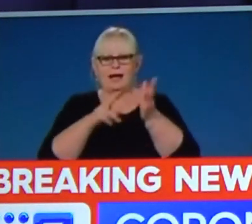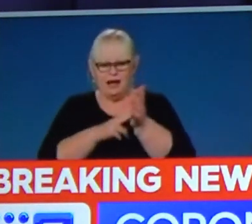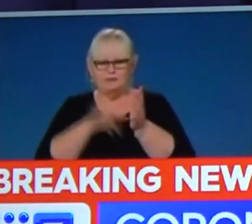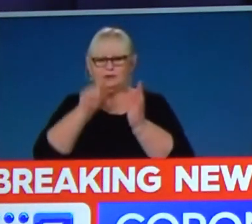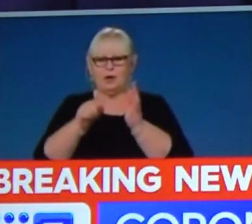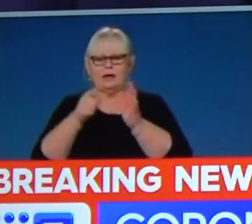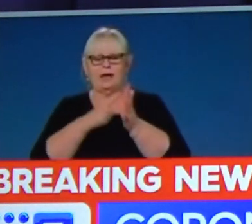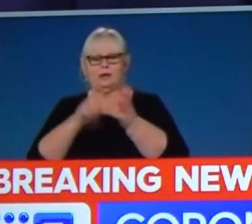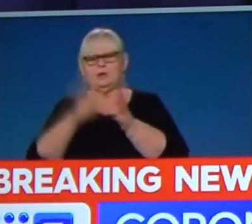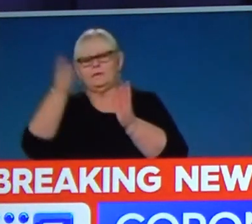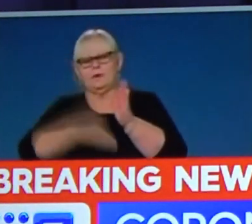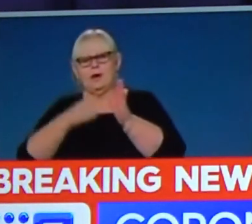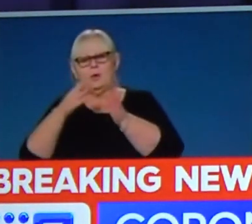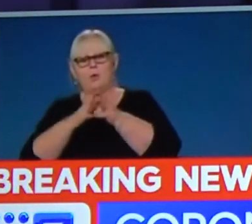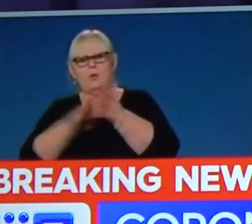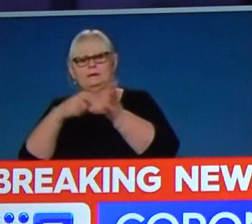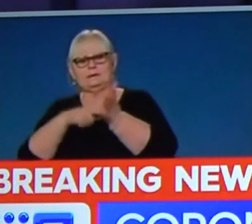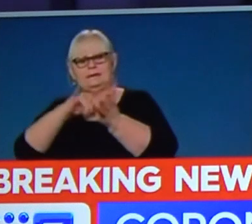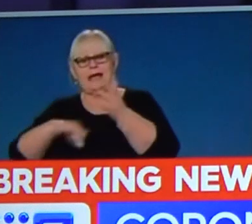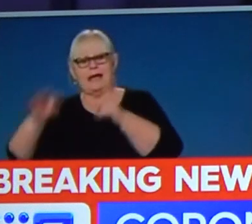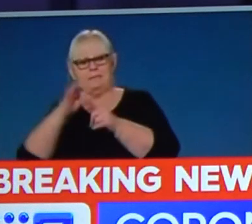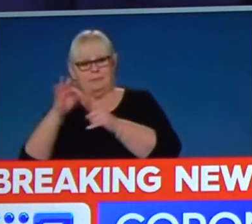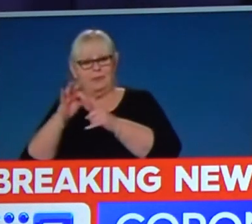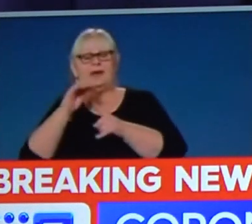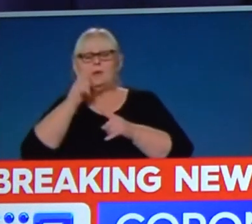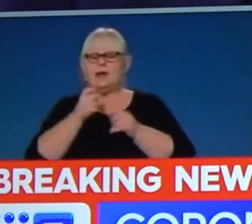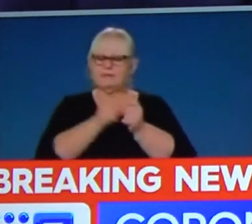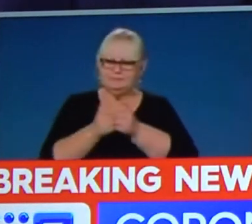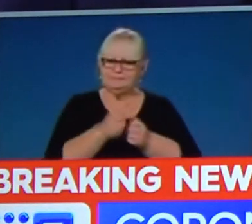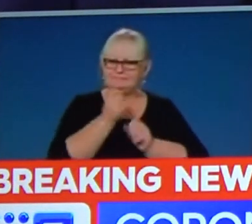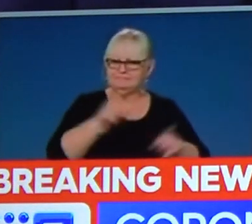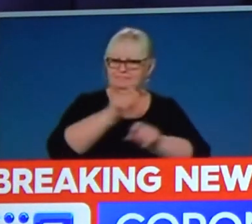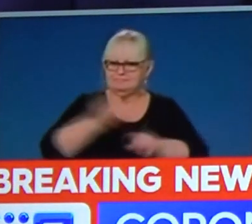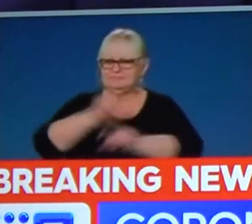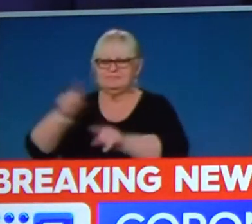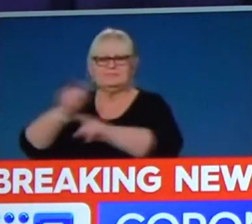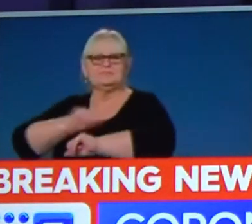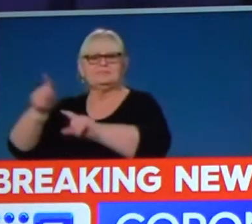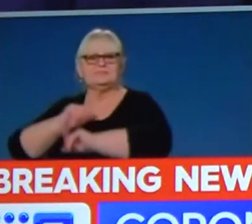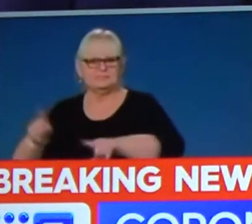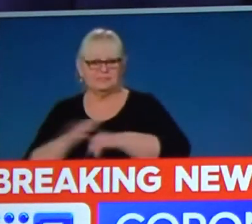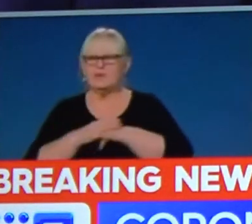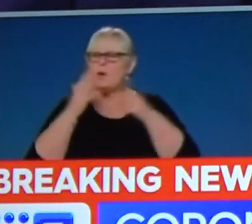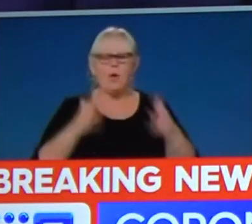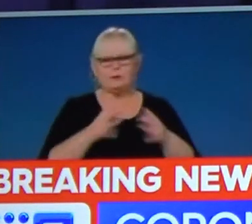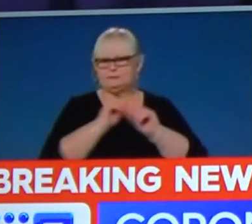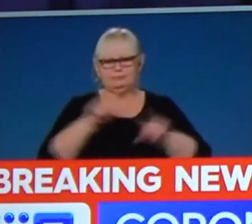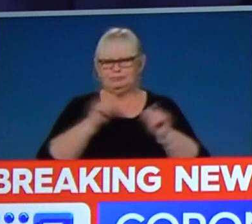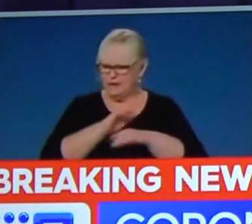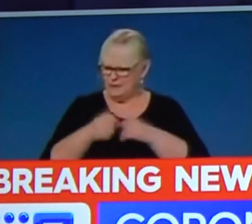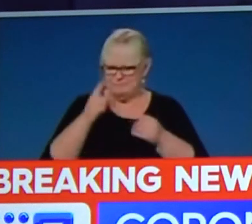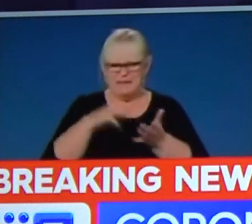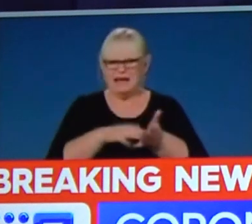oz.gov.au/WhatsApp. Some 1.25 million messages have been sent over the course of today. The coronavirus app, which I mentioned